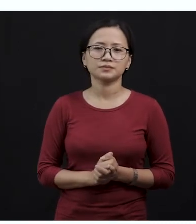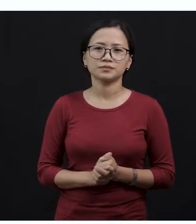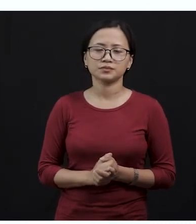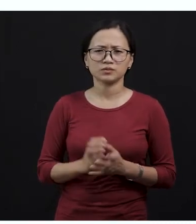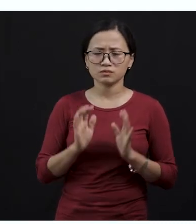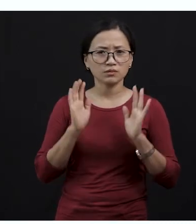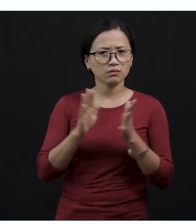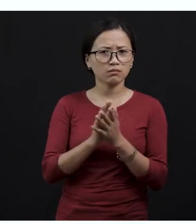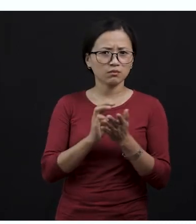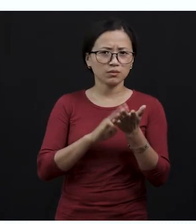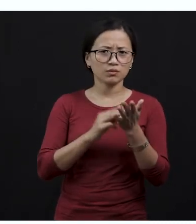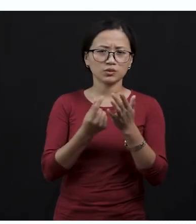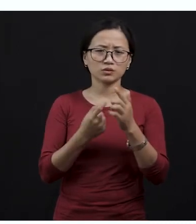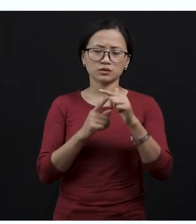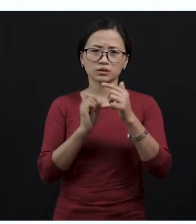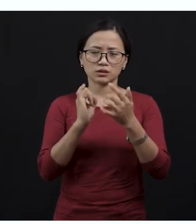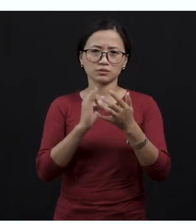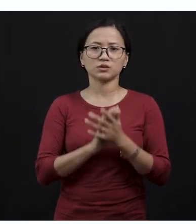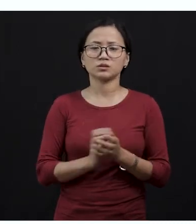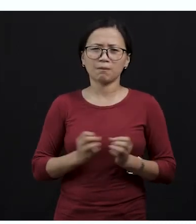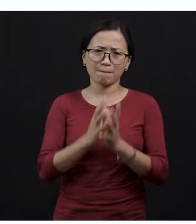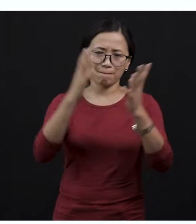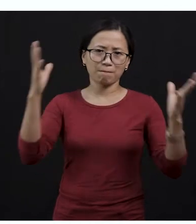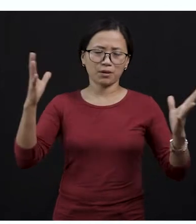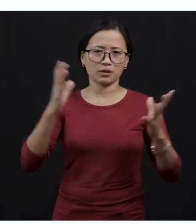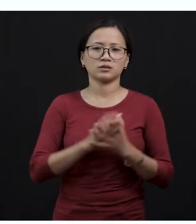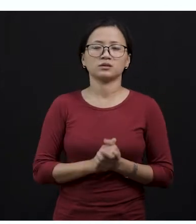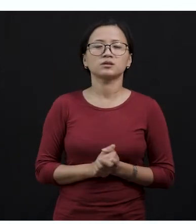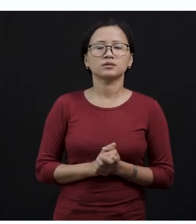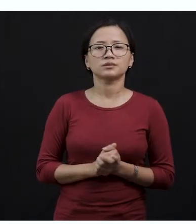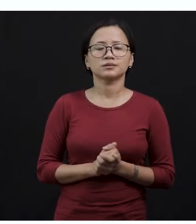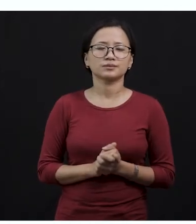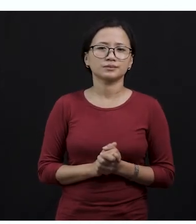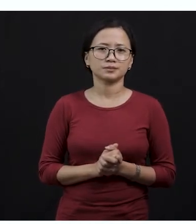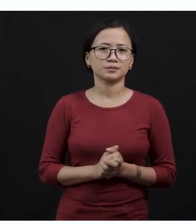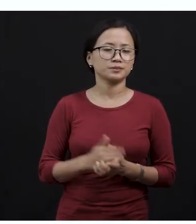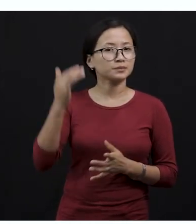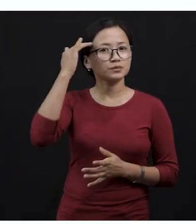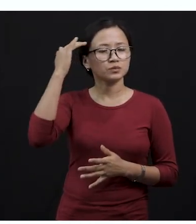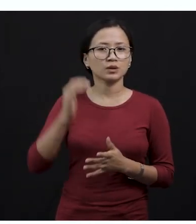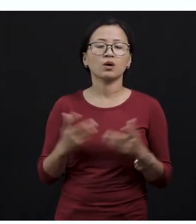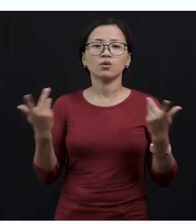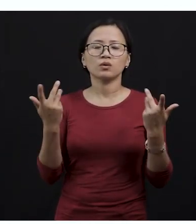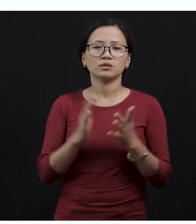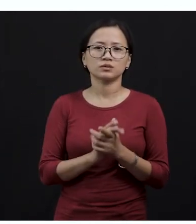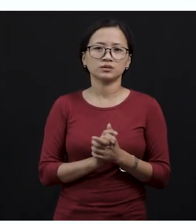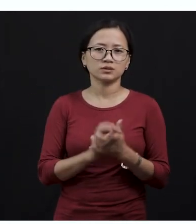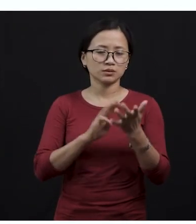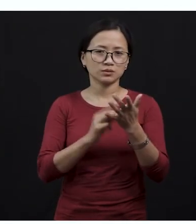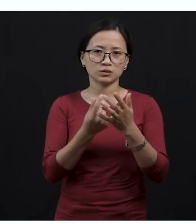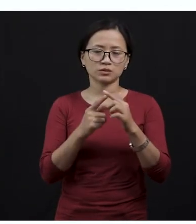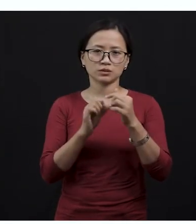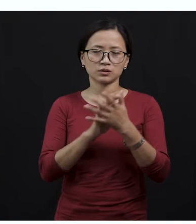means many. Okay, many. Cellular means cell organisms. So now you know what are multicellular